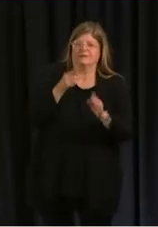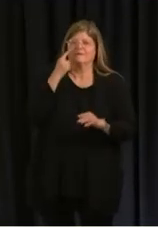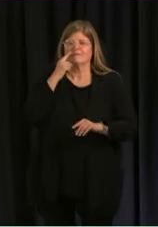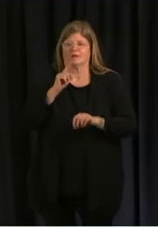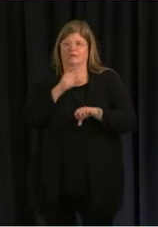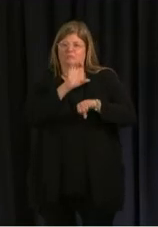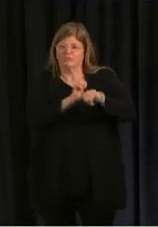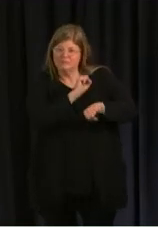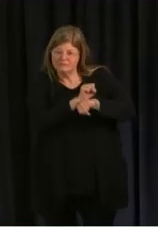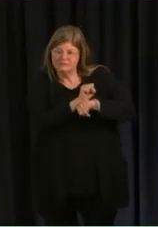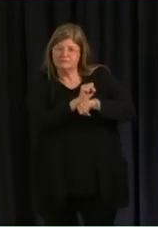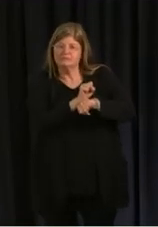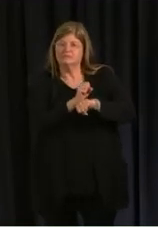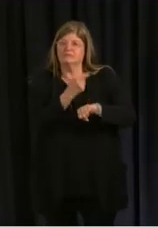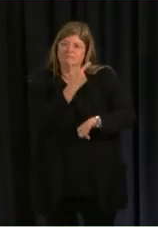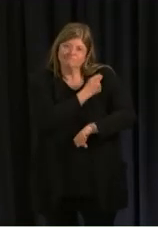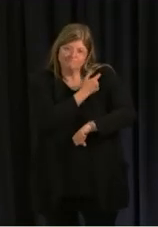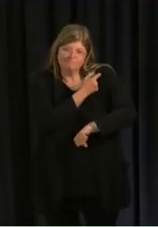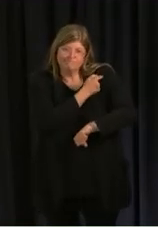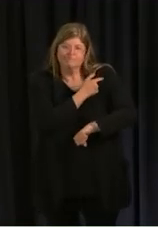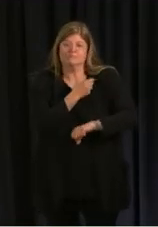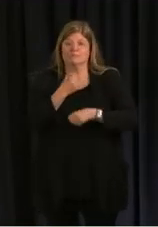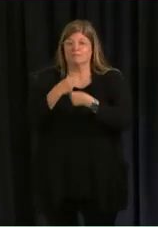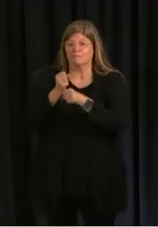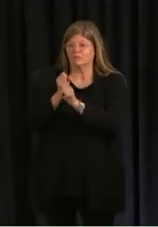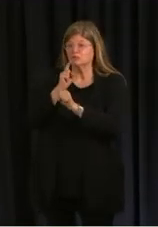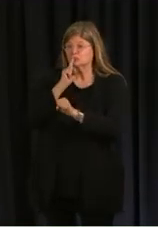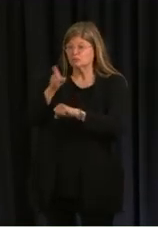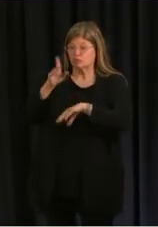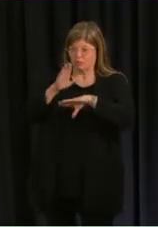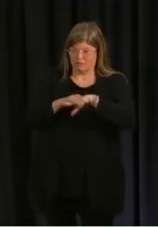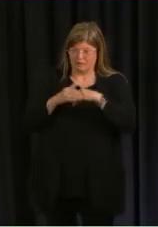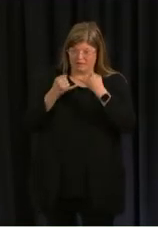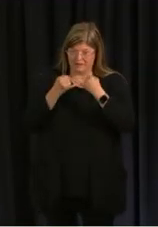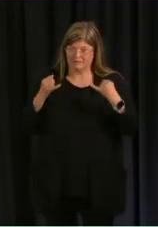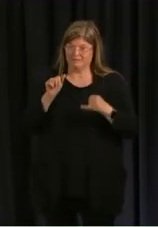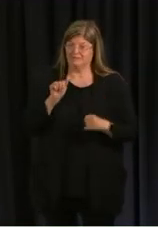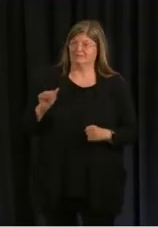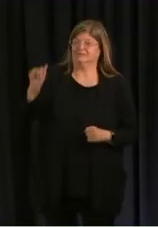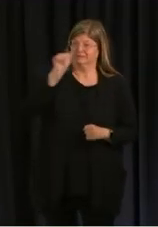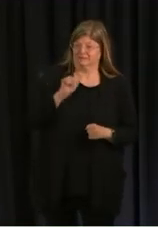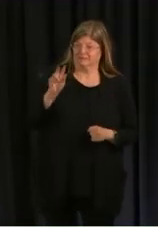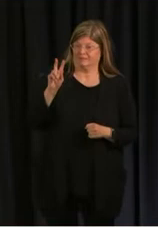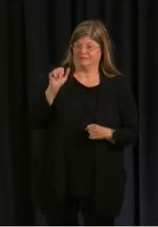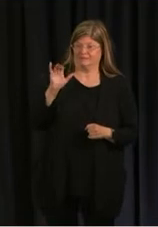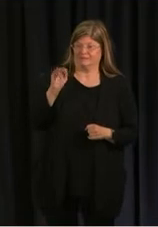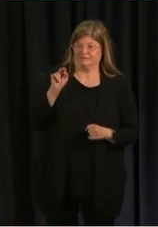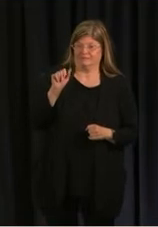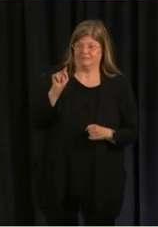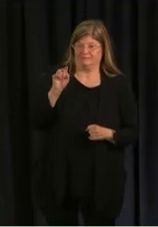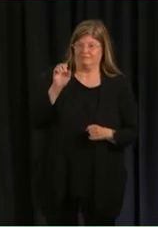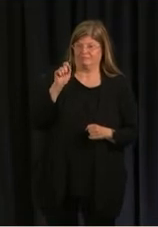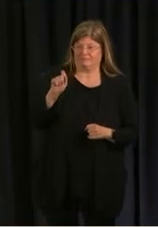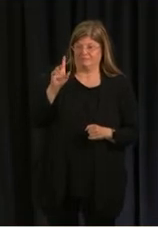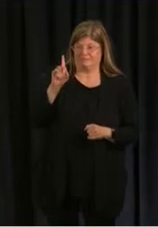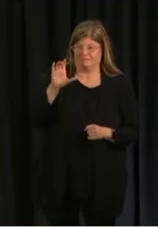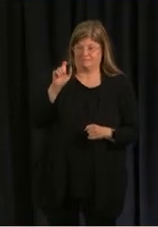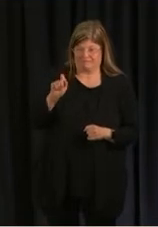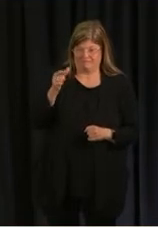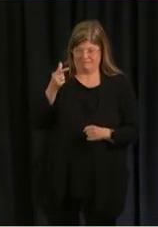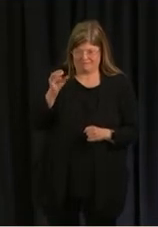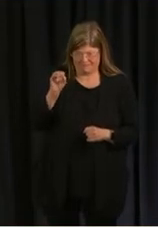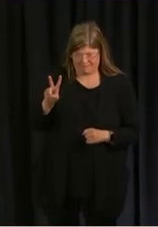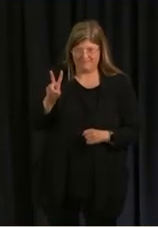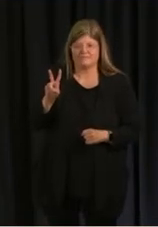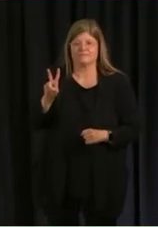make sure that you go online to do that at vaccinate.dc.gov. Also, this week, Mayor Bowser announced that she will be